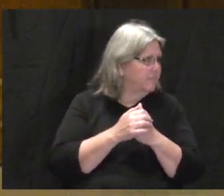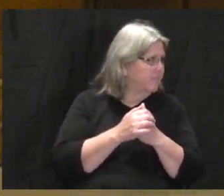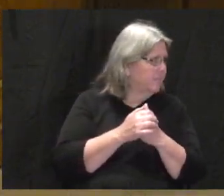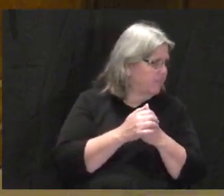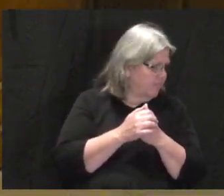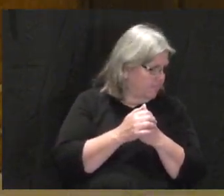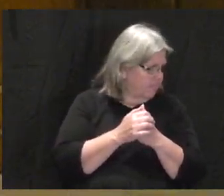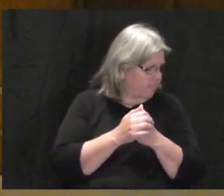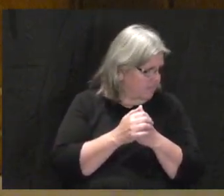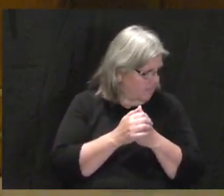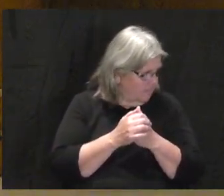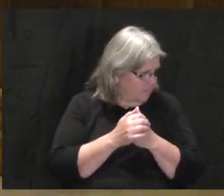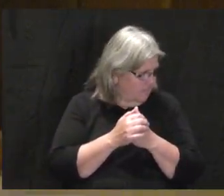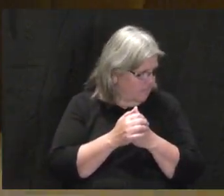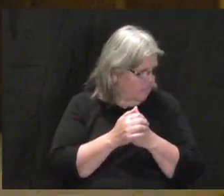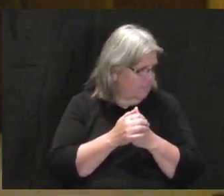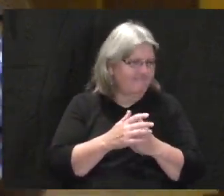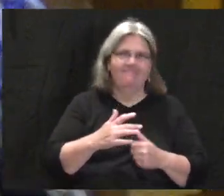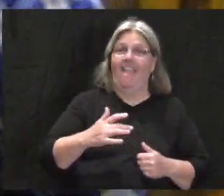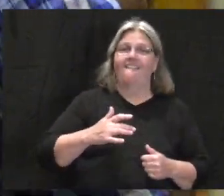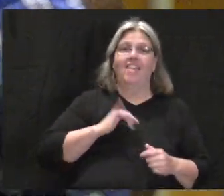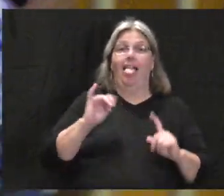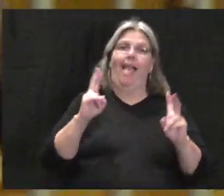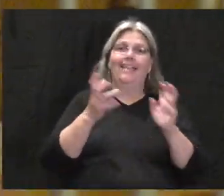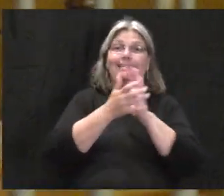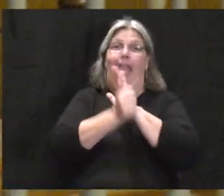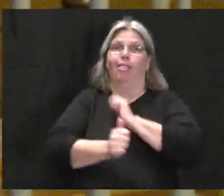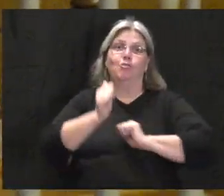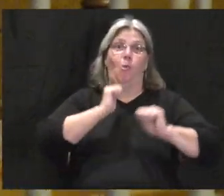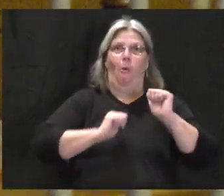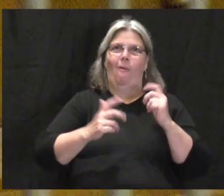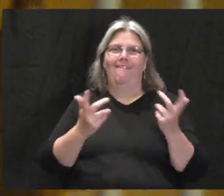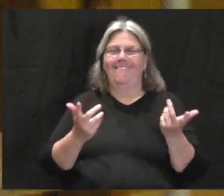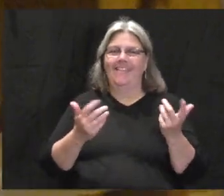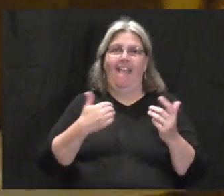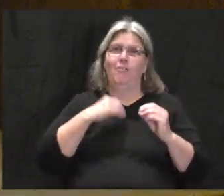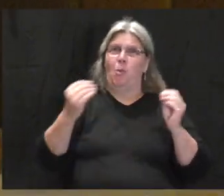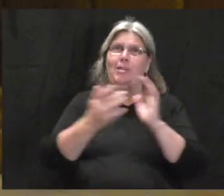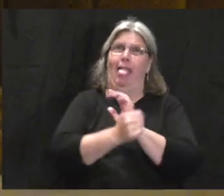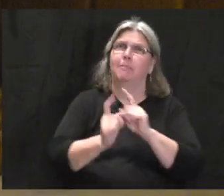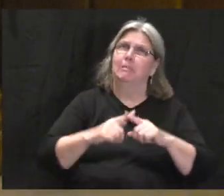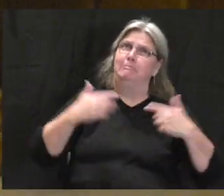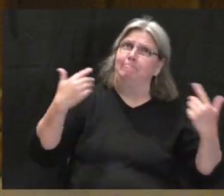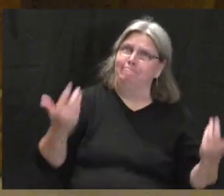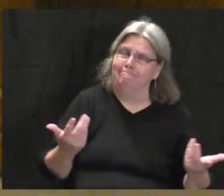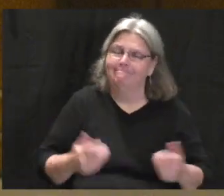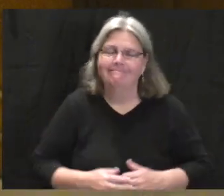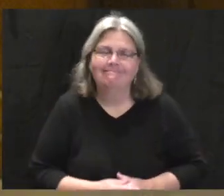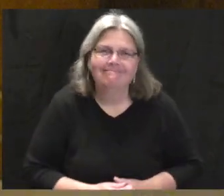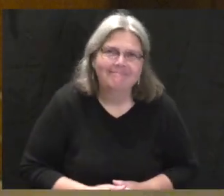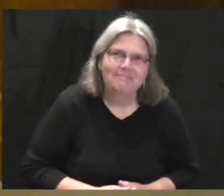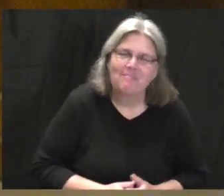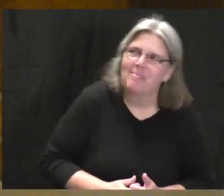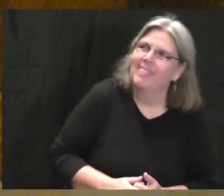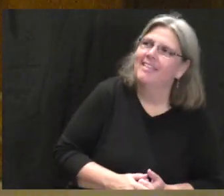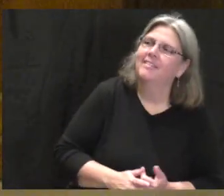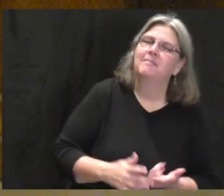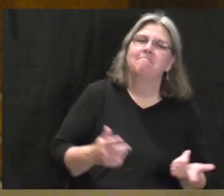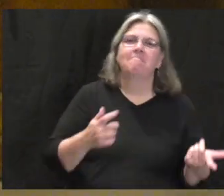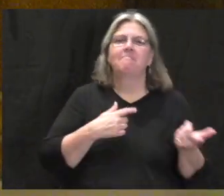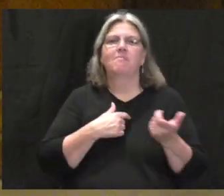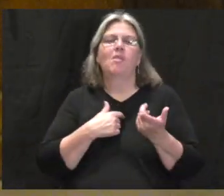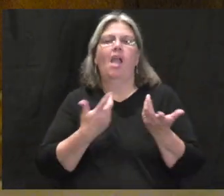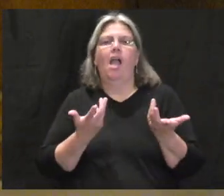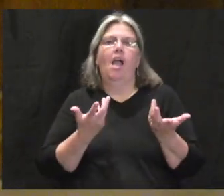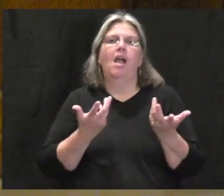I feel like a talent show or something. I don't really have any talent, but I'll do it anyway. I just kind of wanted to leave